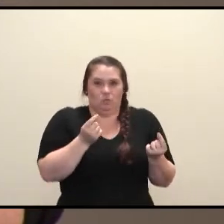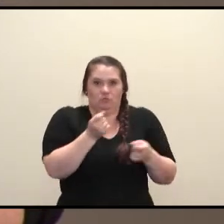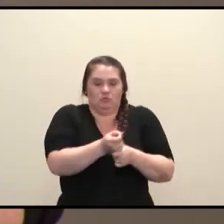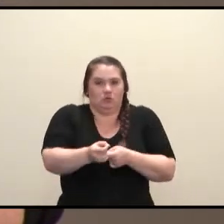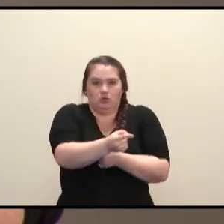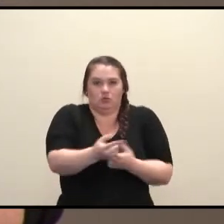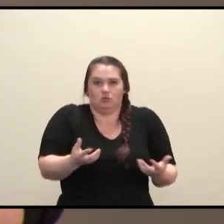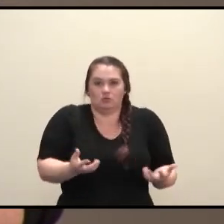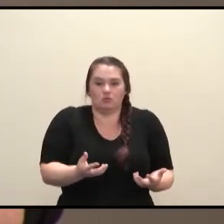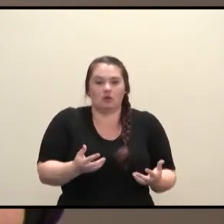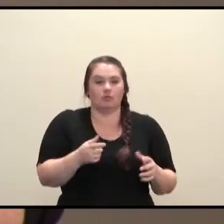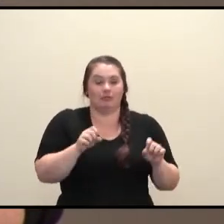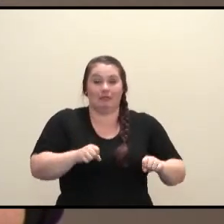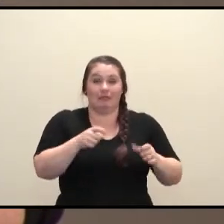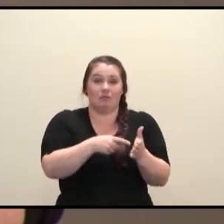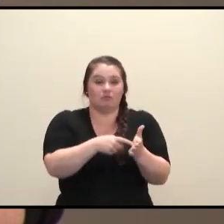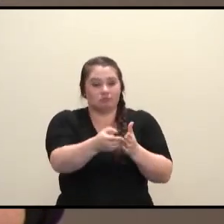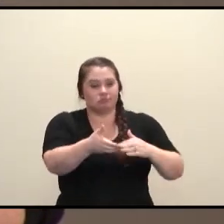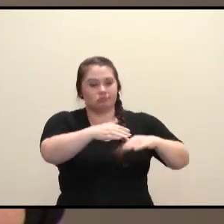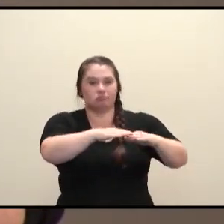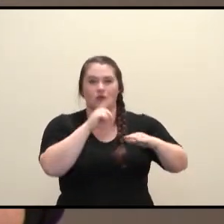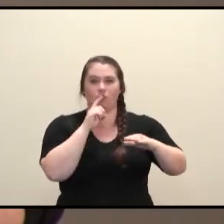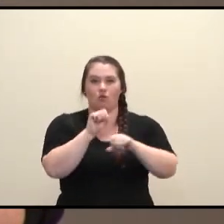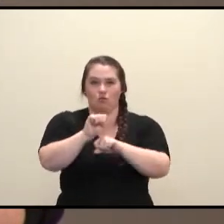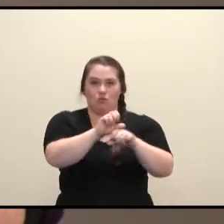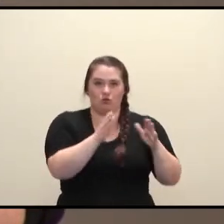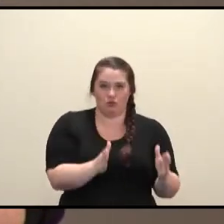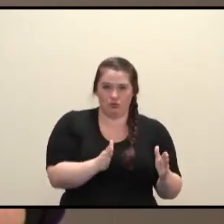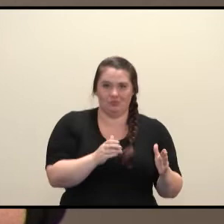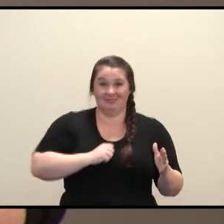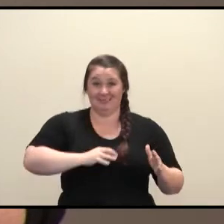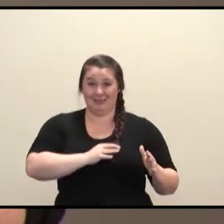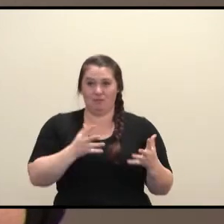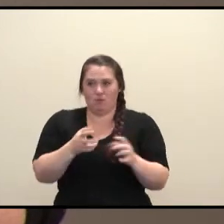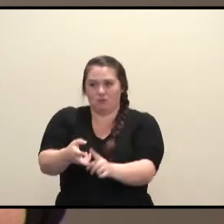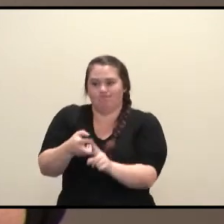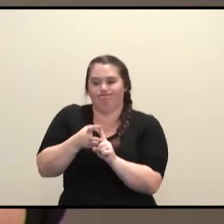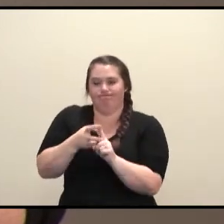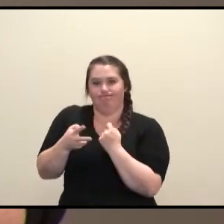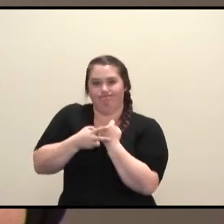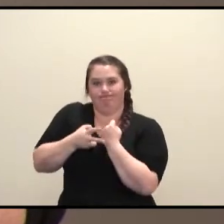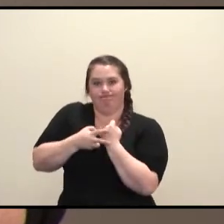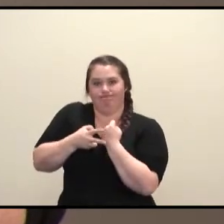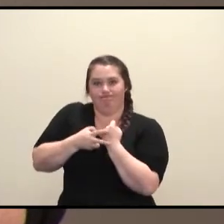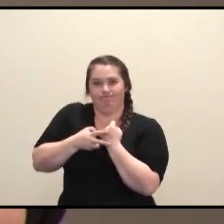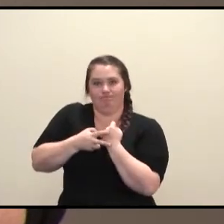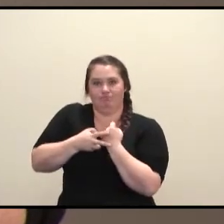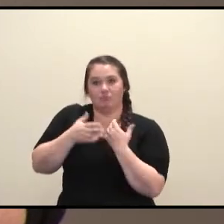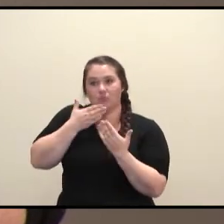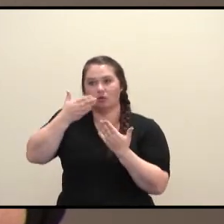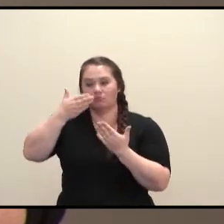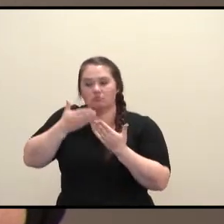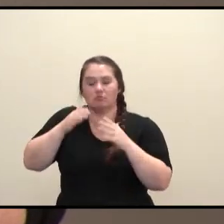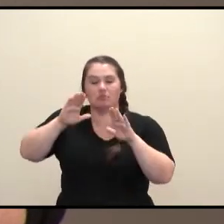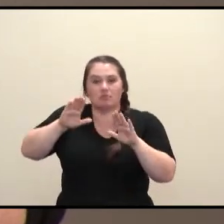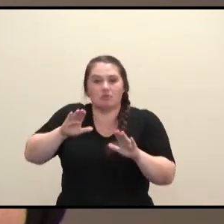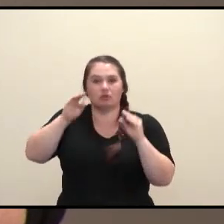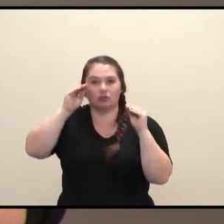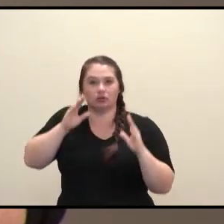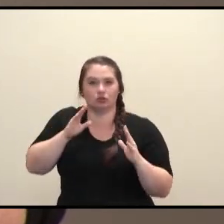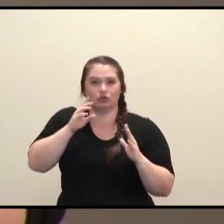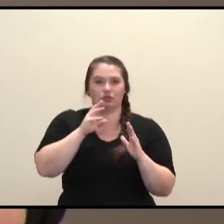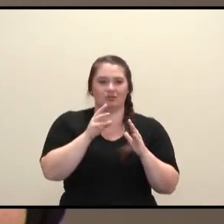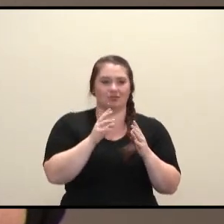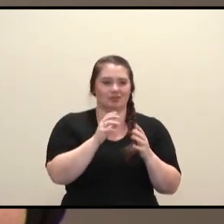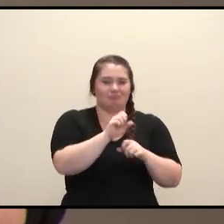is being able to give raises to our employees, because we want to keep our really good teachers and employees in